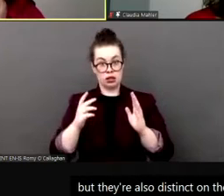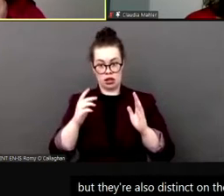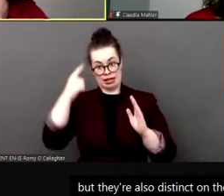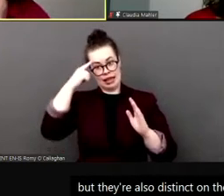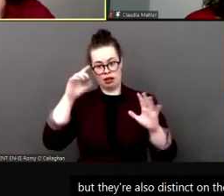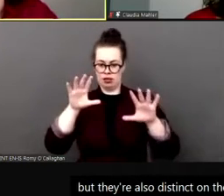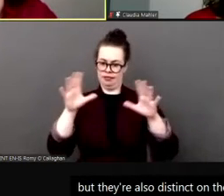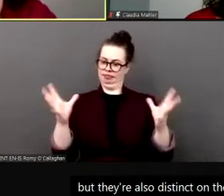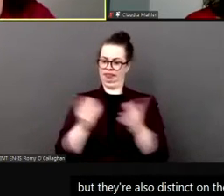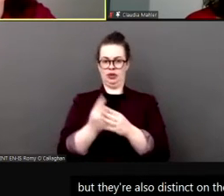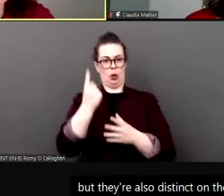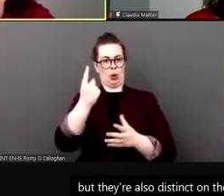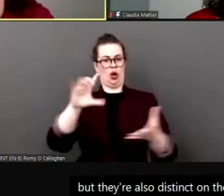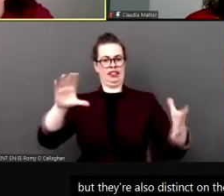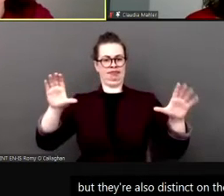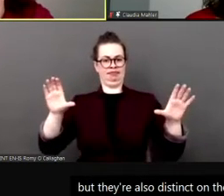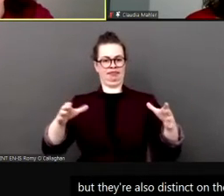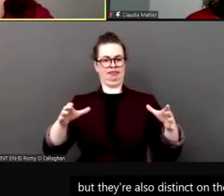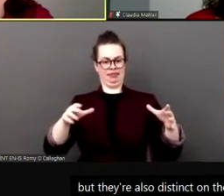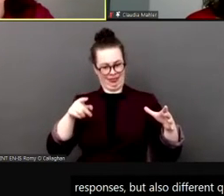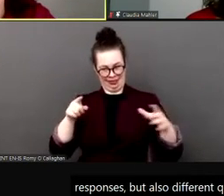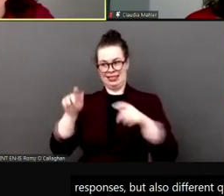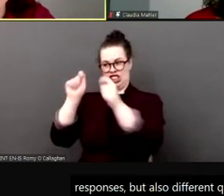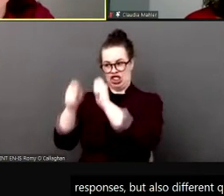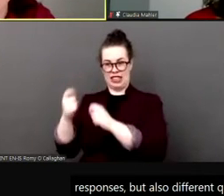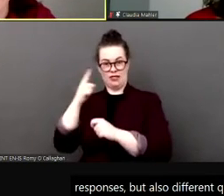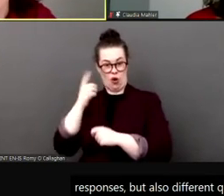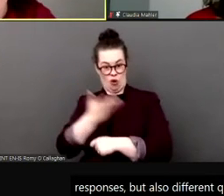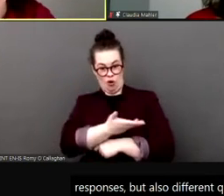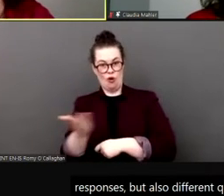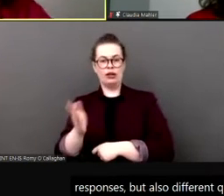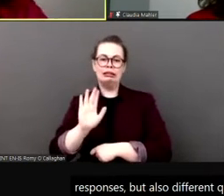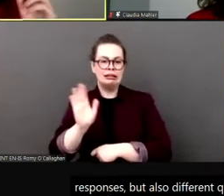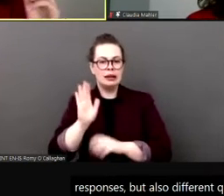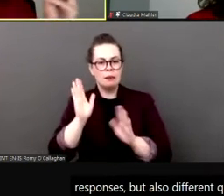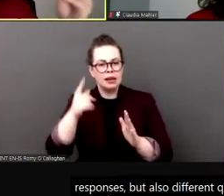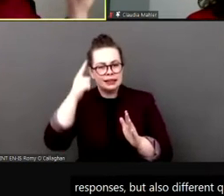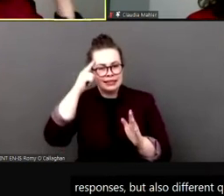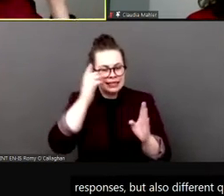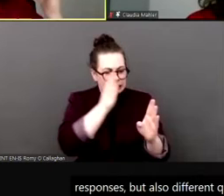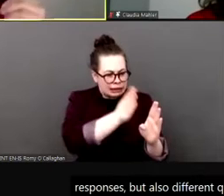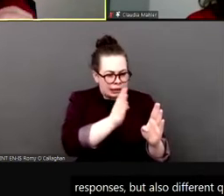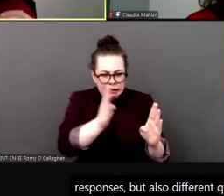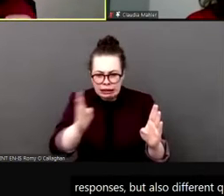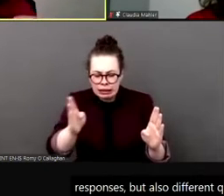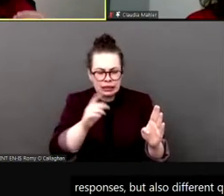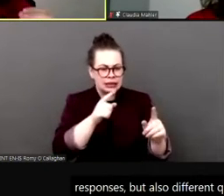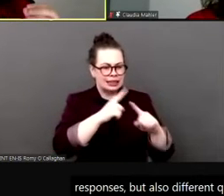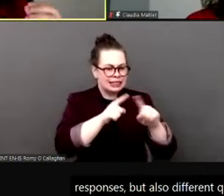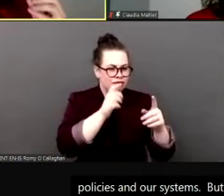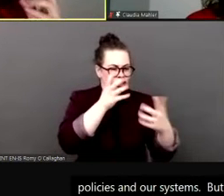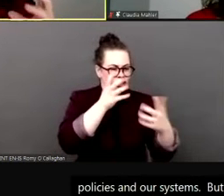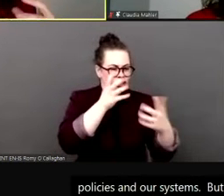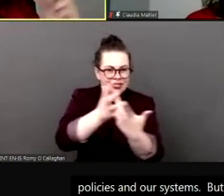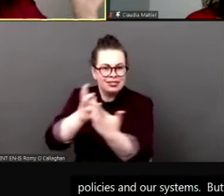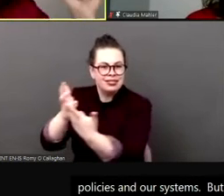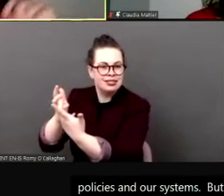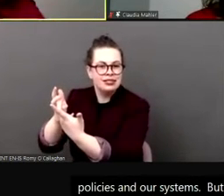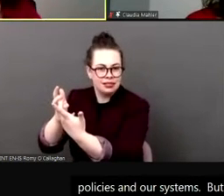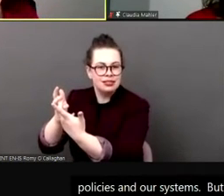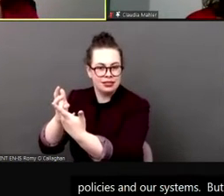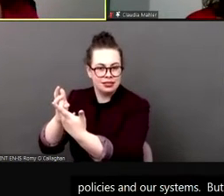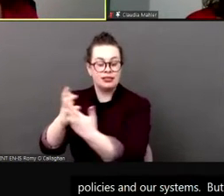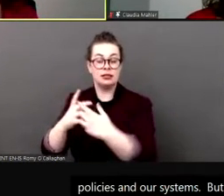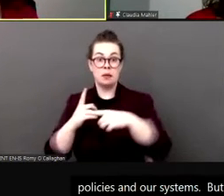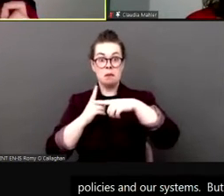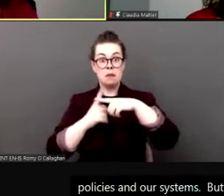reframing our policies and our systems. But also it is important to highlight this idea that intersectionality is not just 1